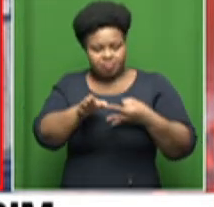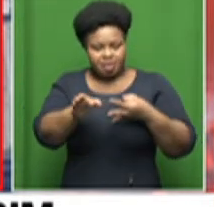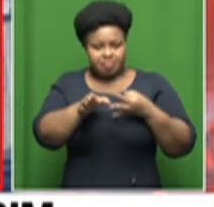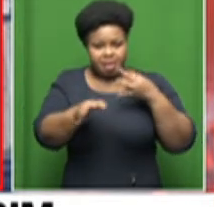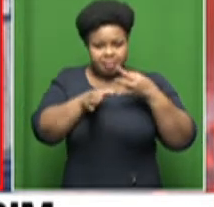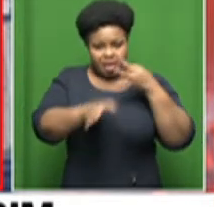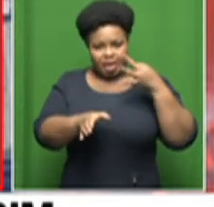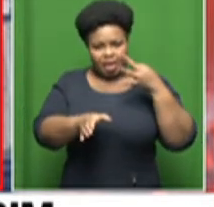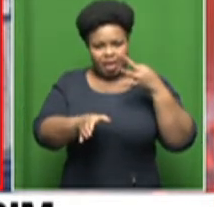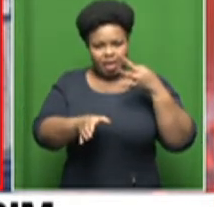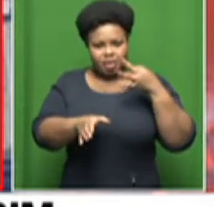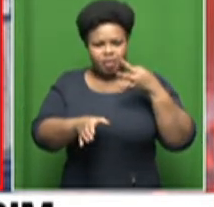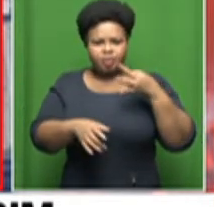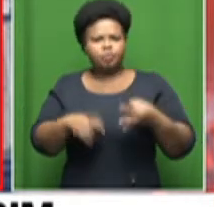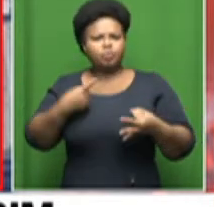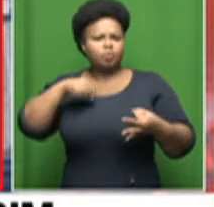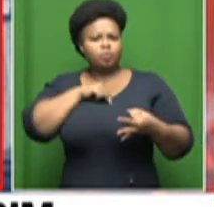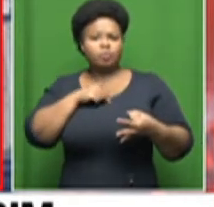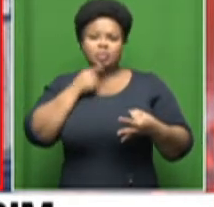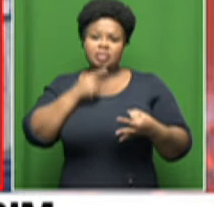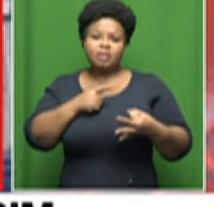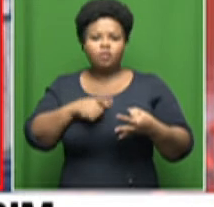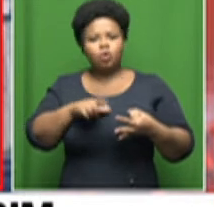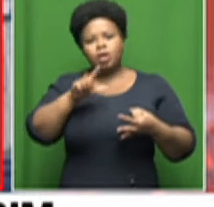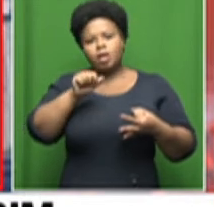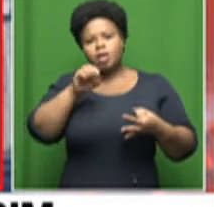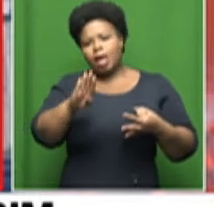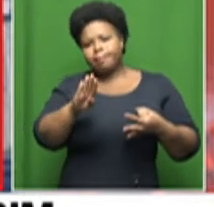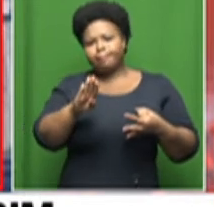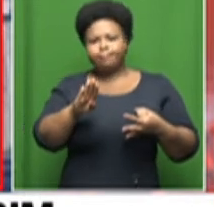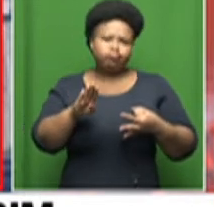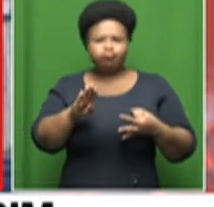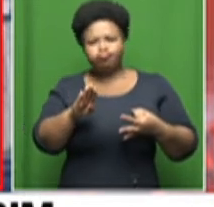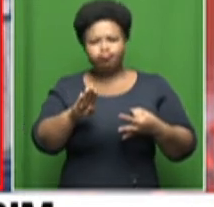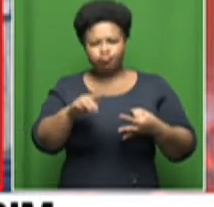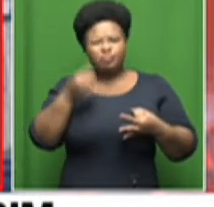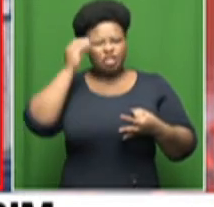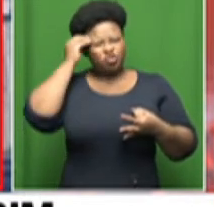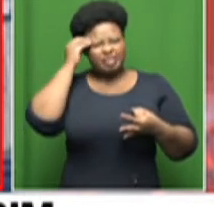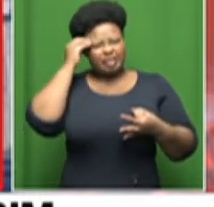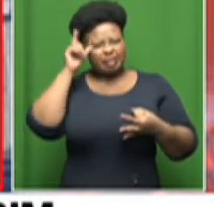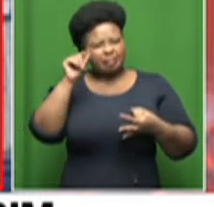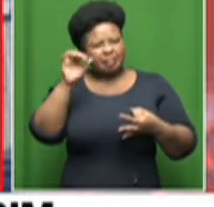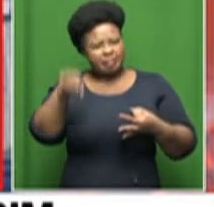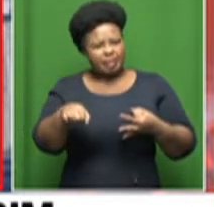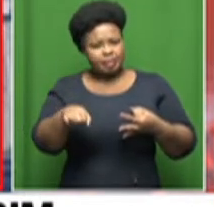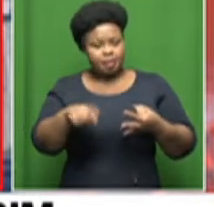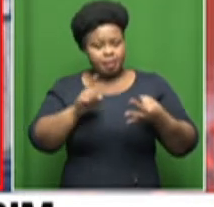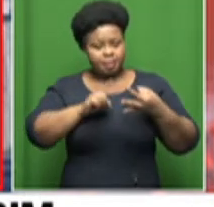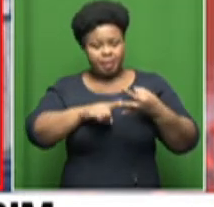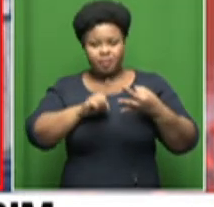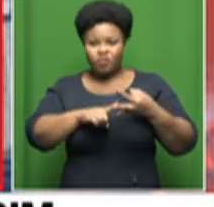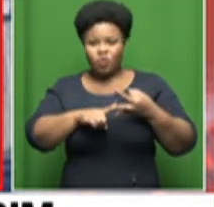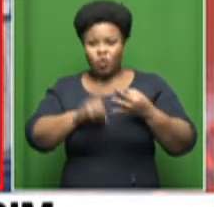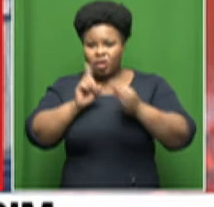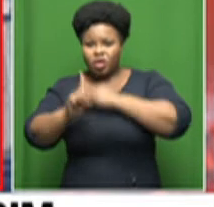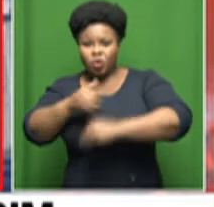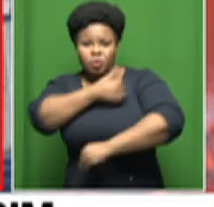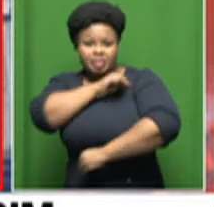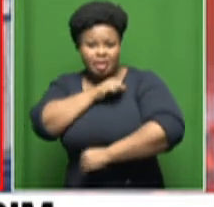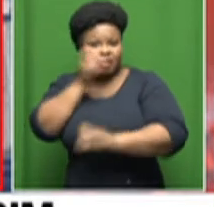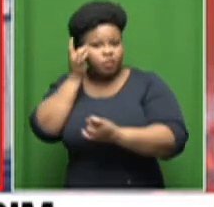would regard hospital lab assays as of interest, but clinical data, we